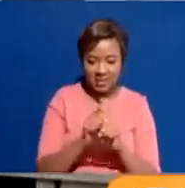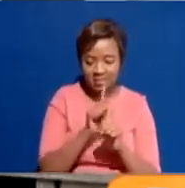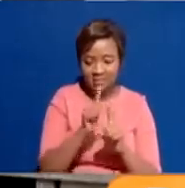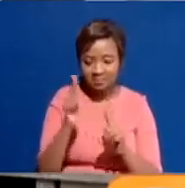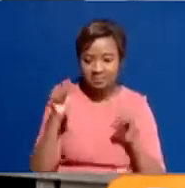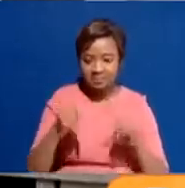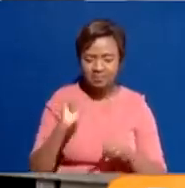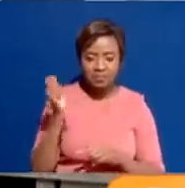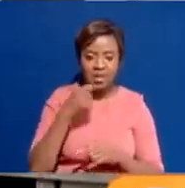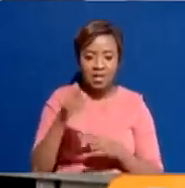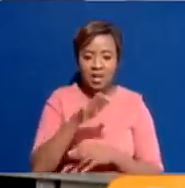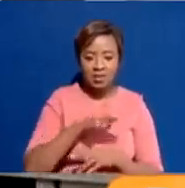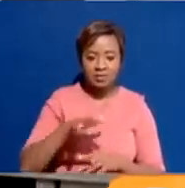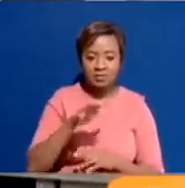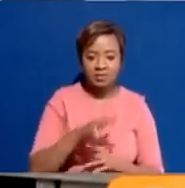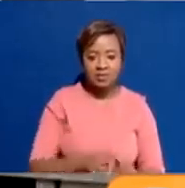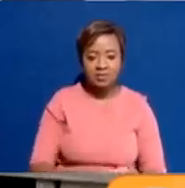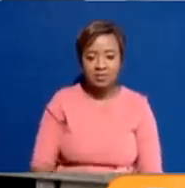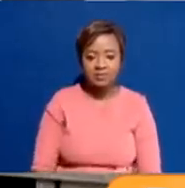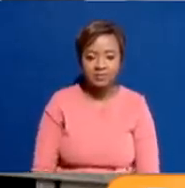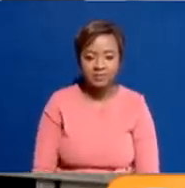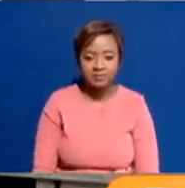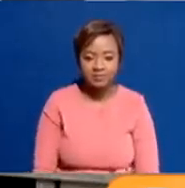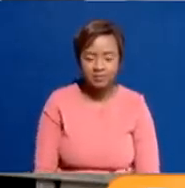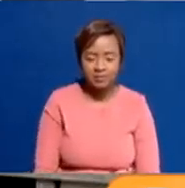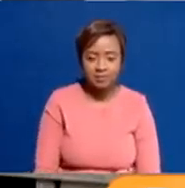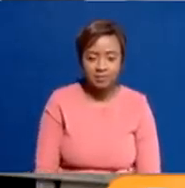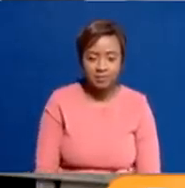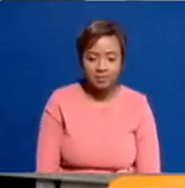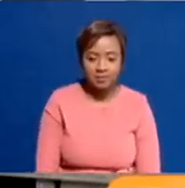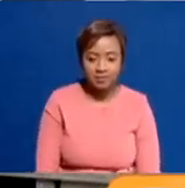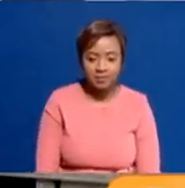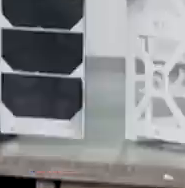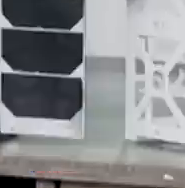in Kenya's space economy. Mashirima Kapombe, Citizen TV, Nairobi.